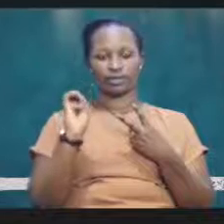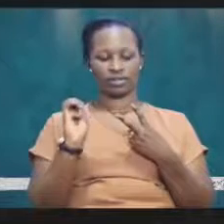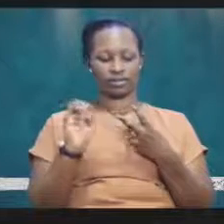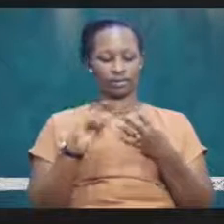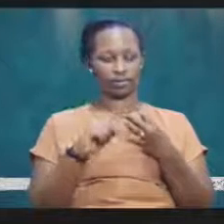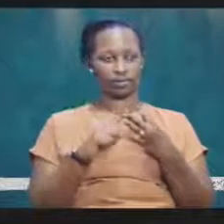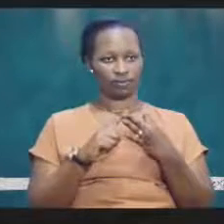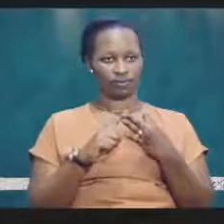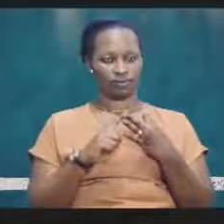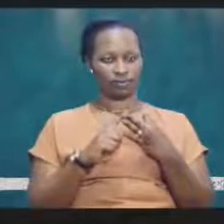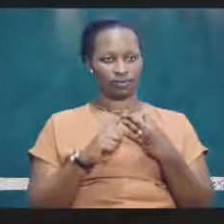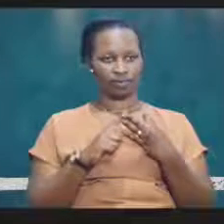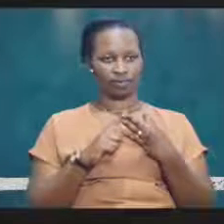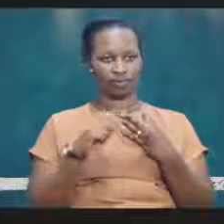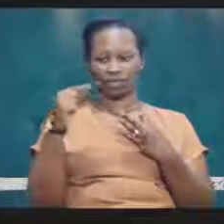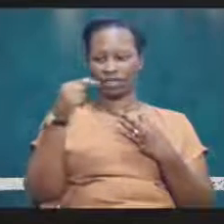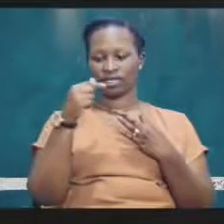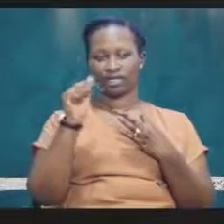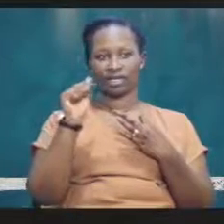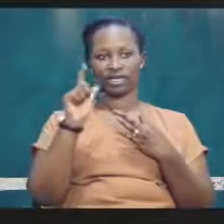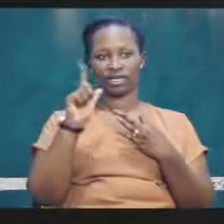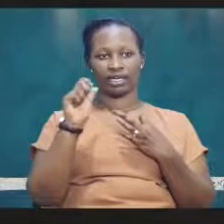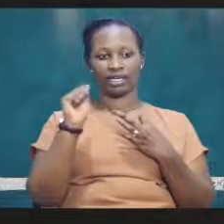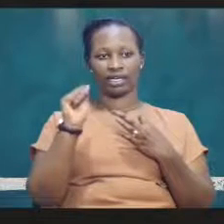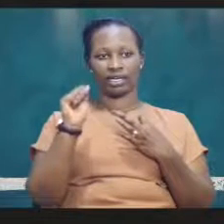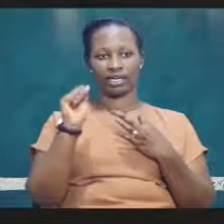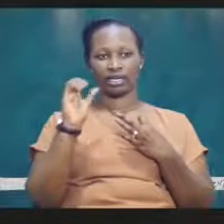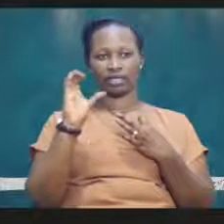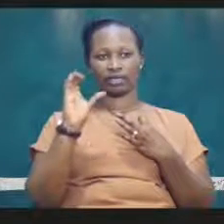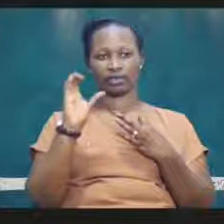also have galactose.